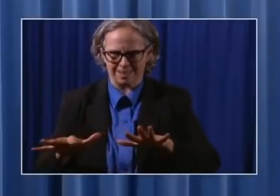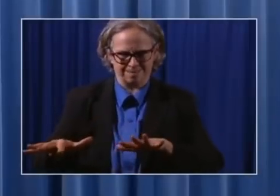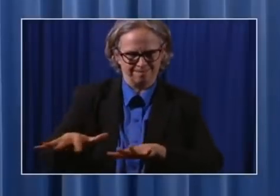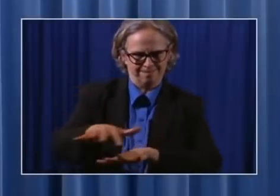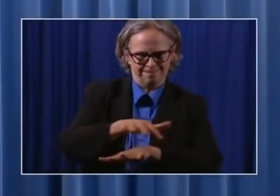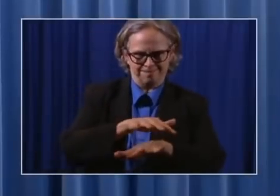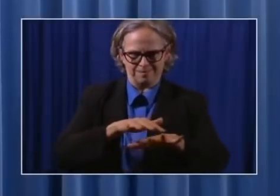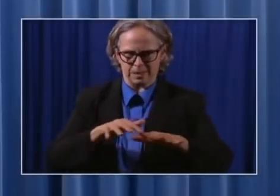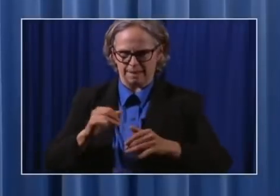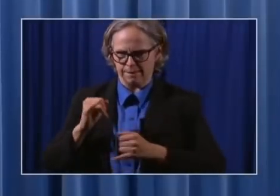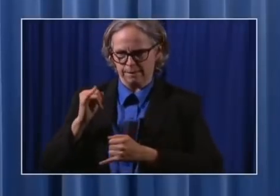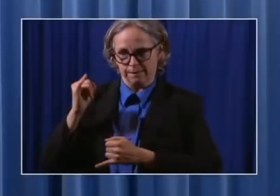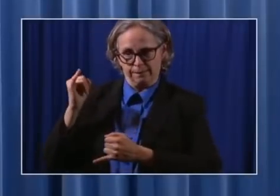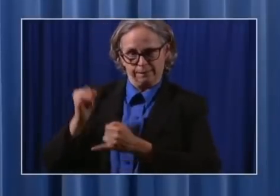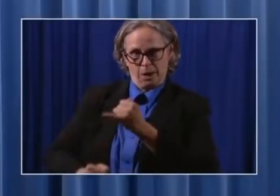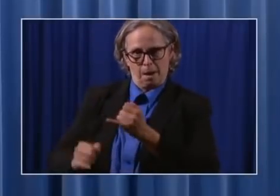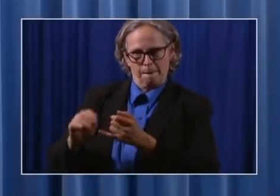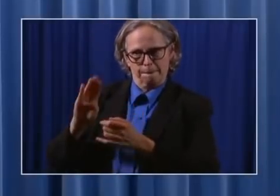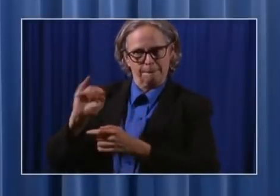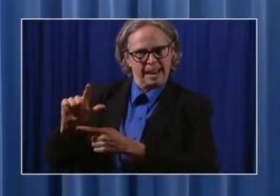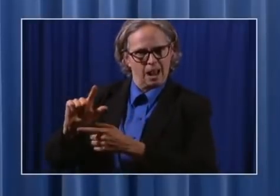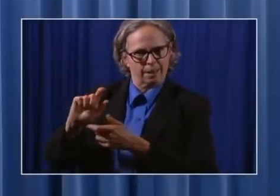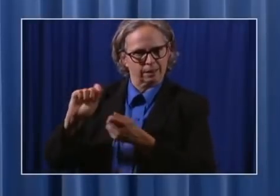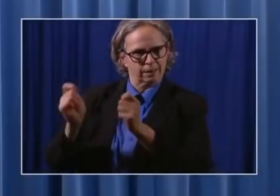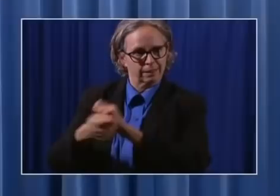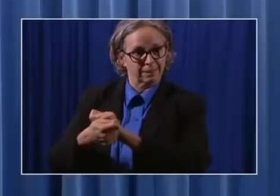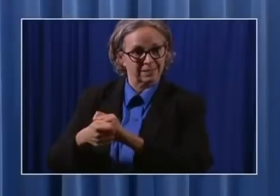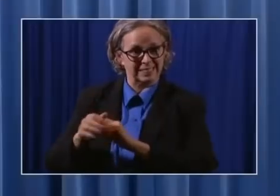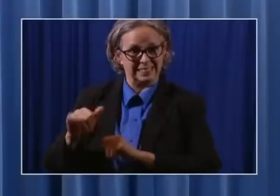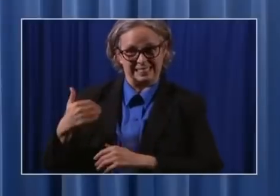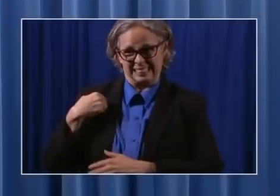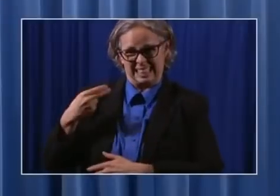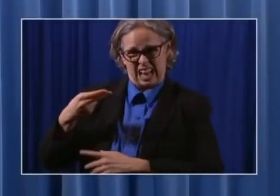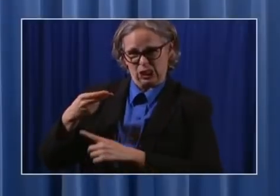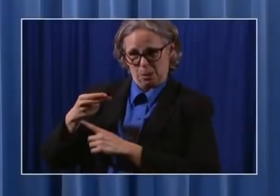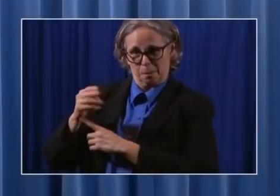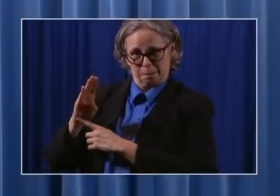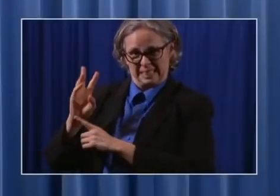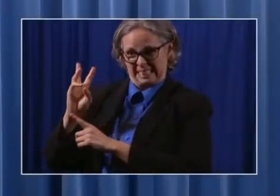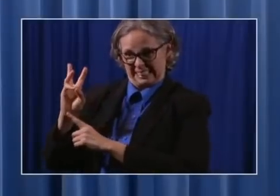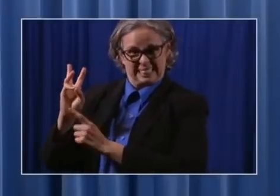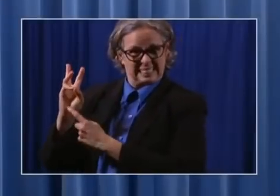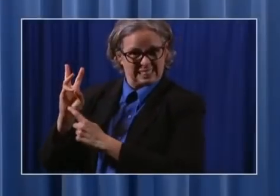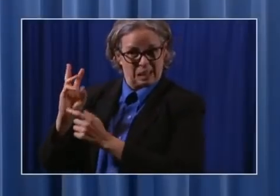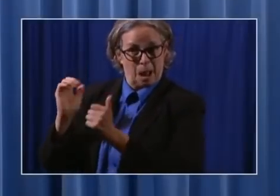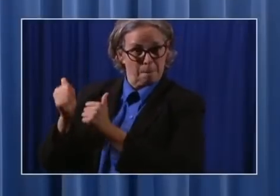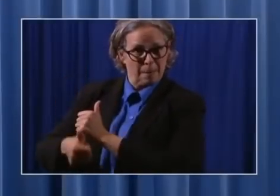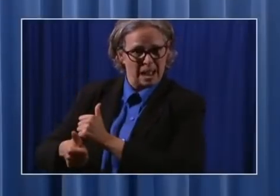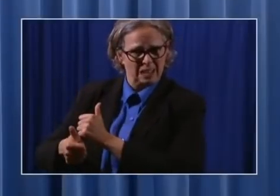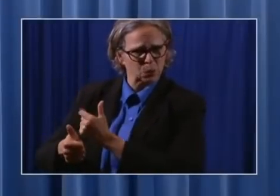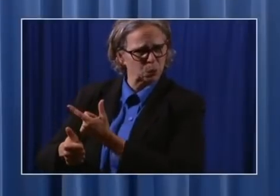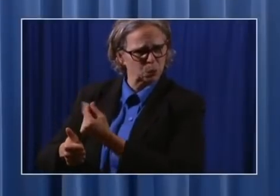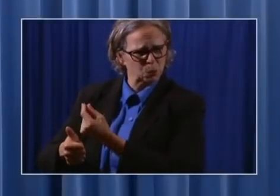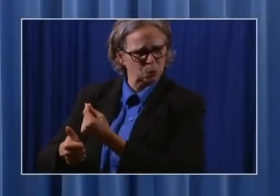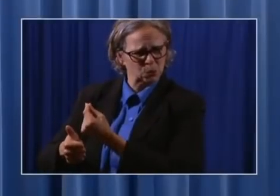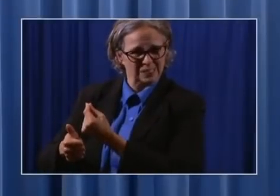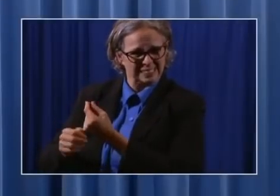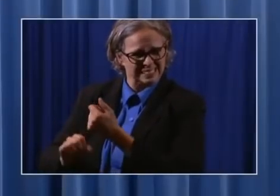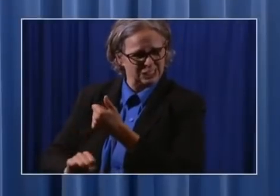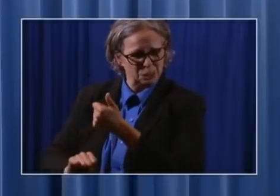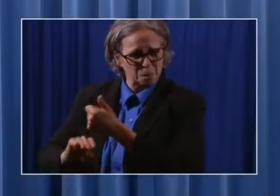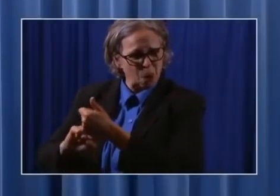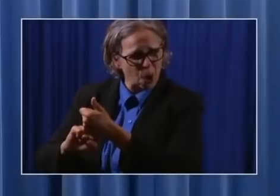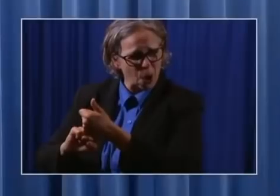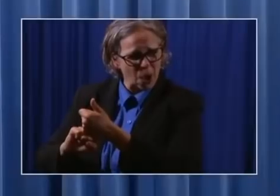with. But the bill that was passed, one of the arguments in favor of the bill was that for the average customer,